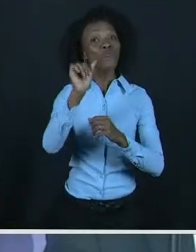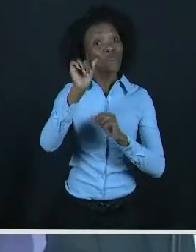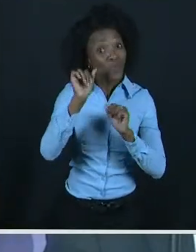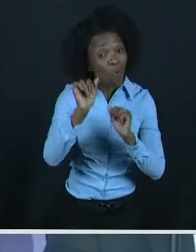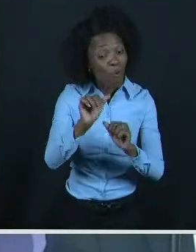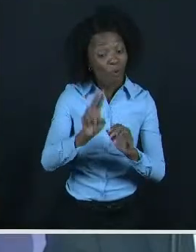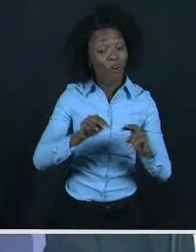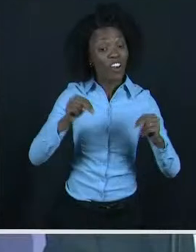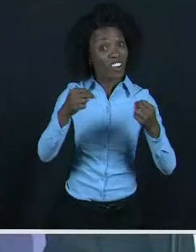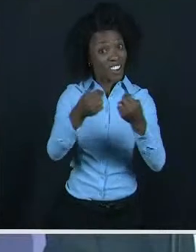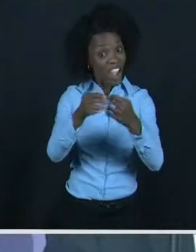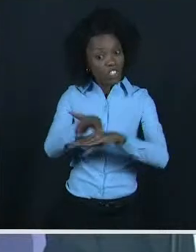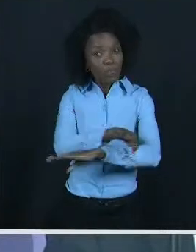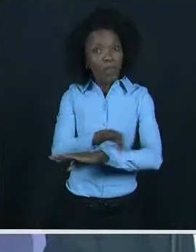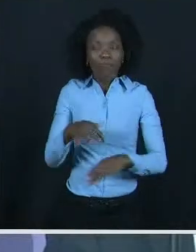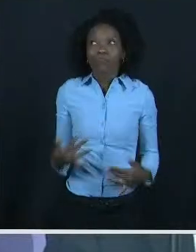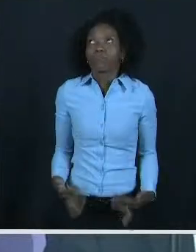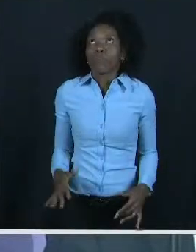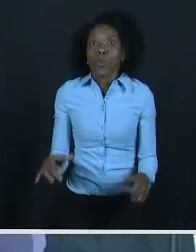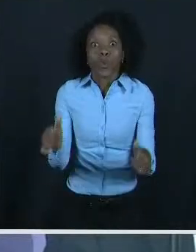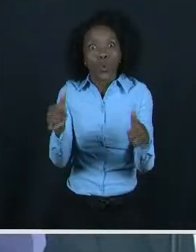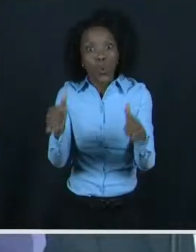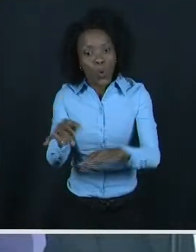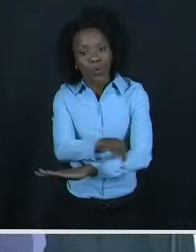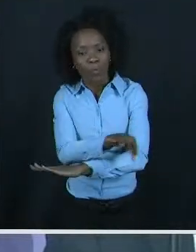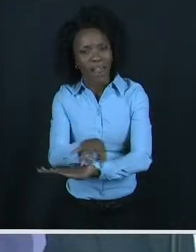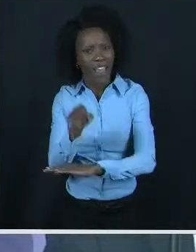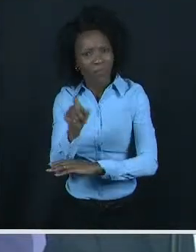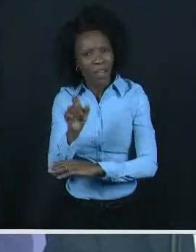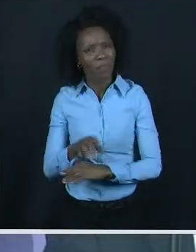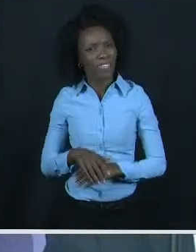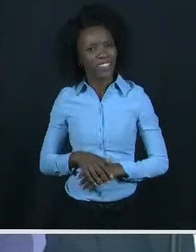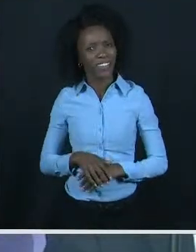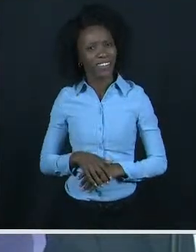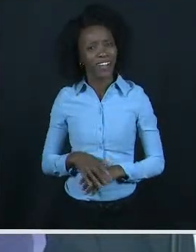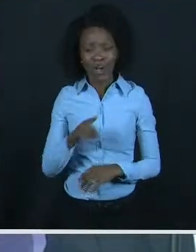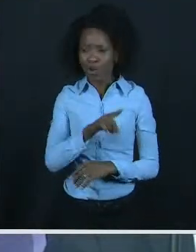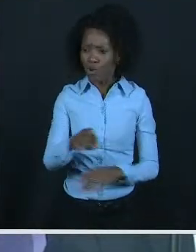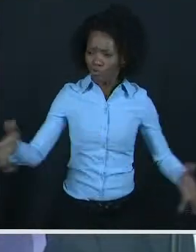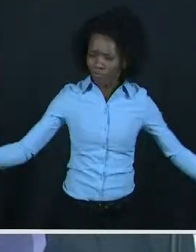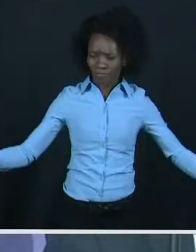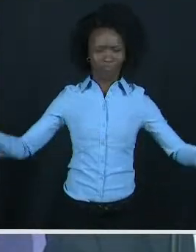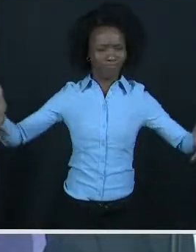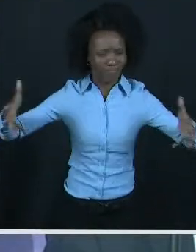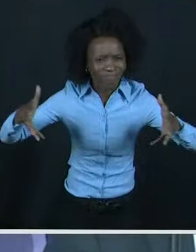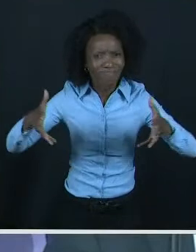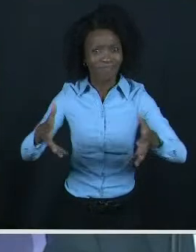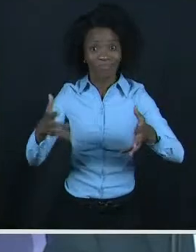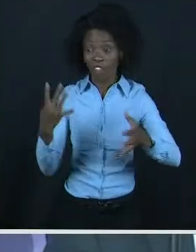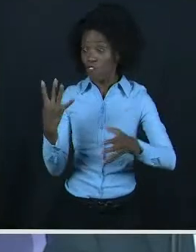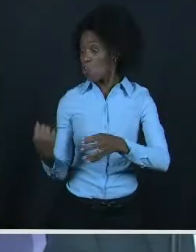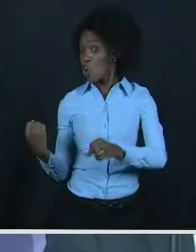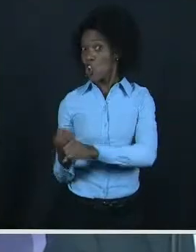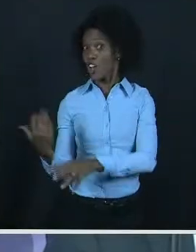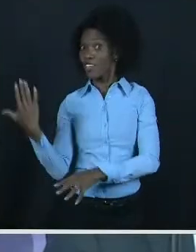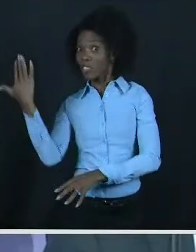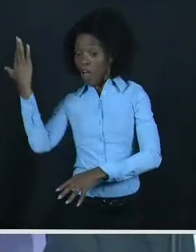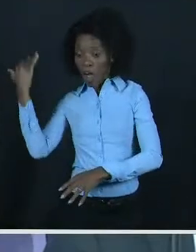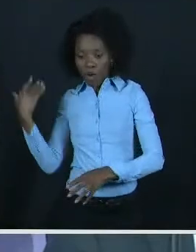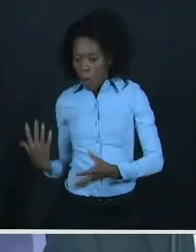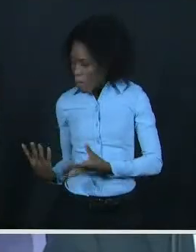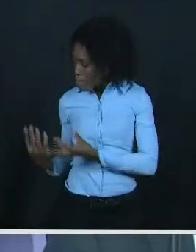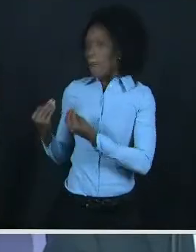plan is a good plan. What you have come together 4 years ago to decide is